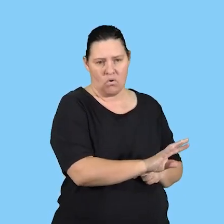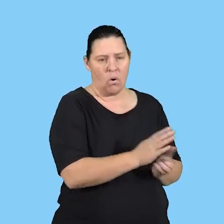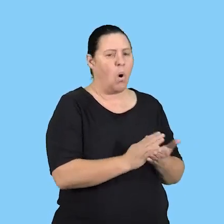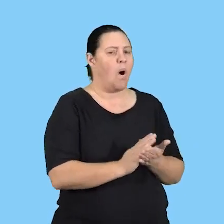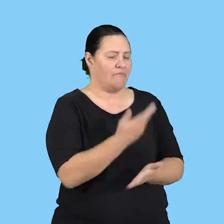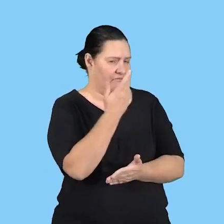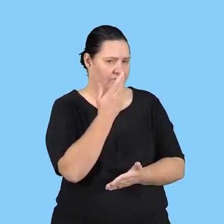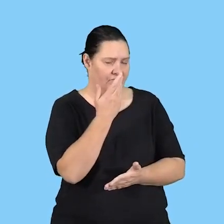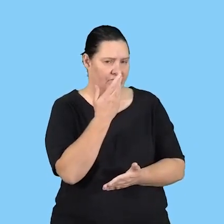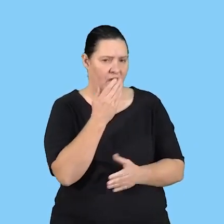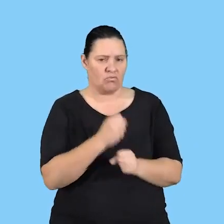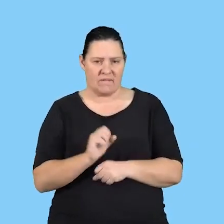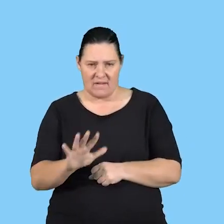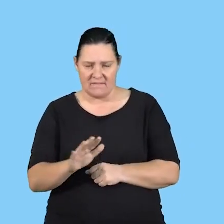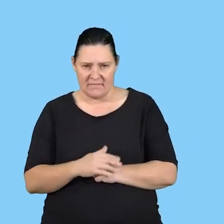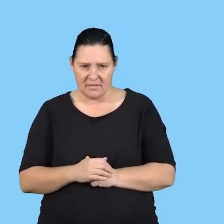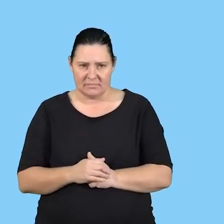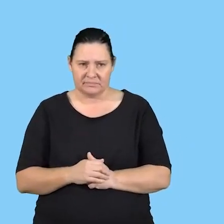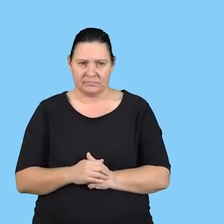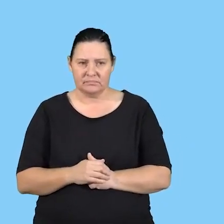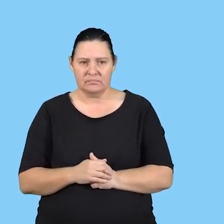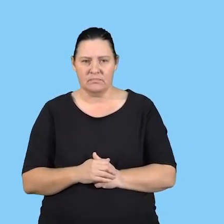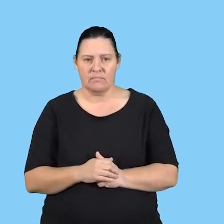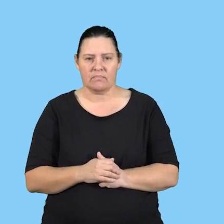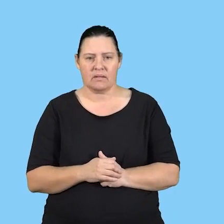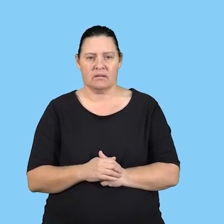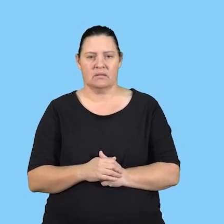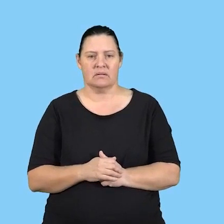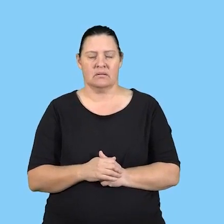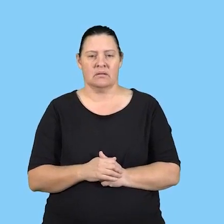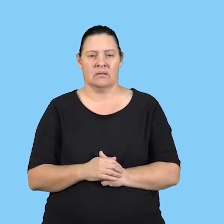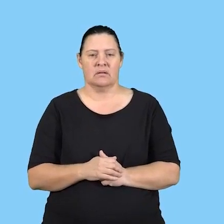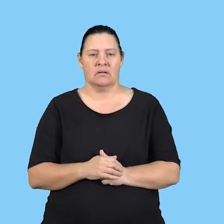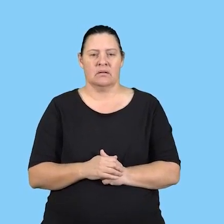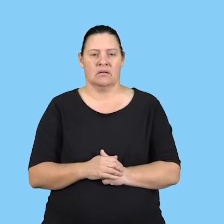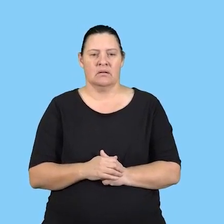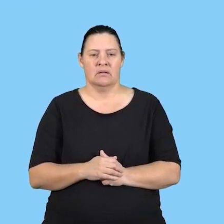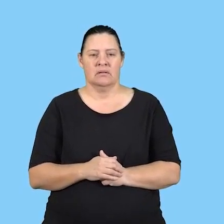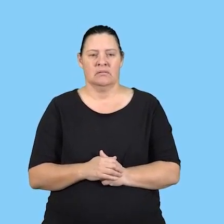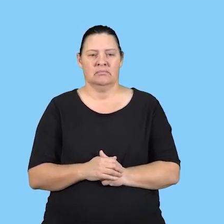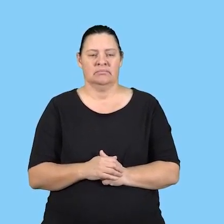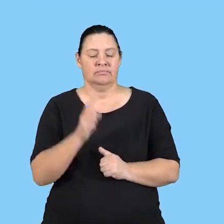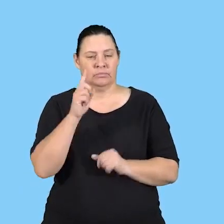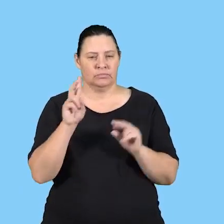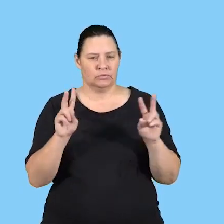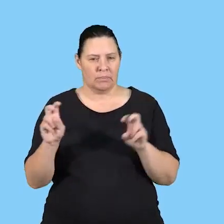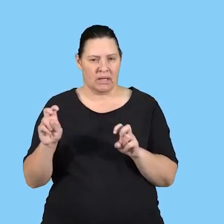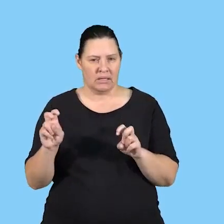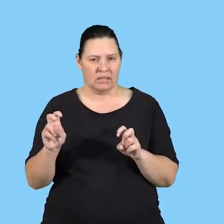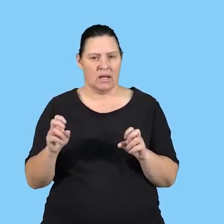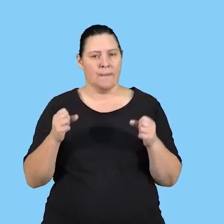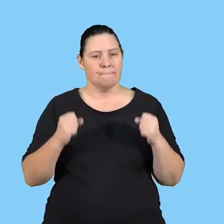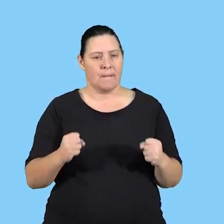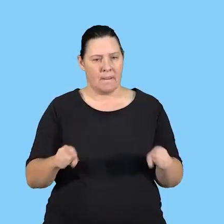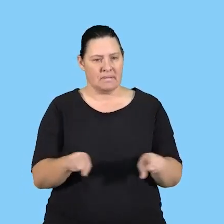removed from grade 5. And of course, the one topic that's been retained as